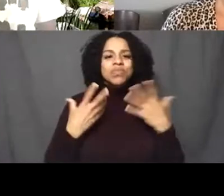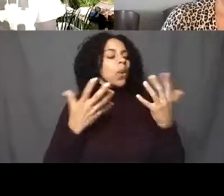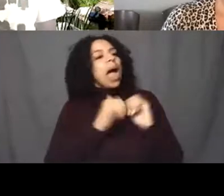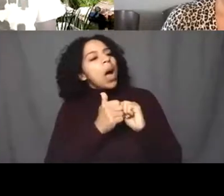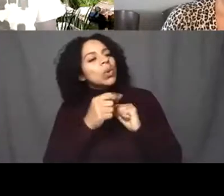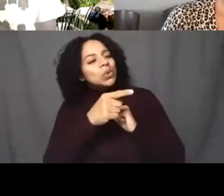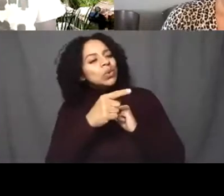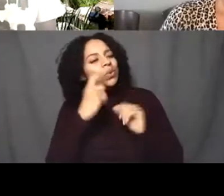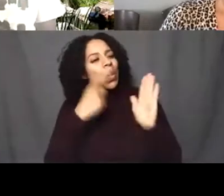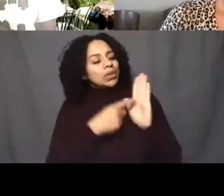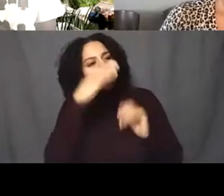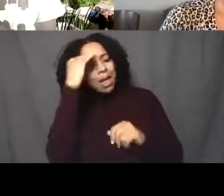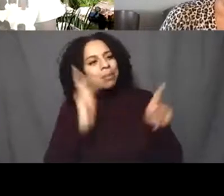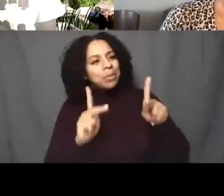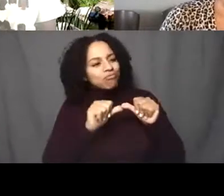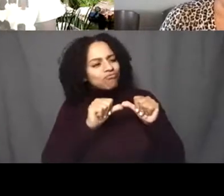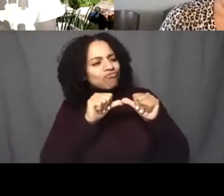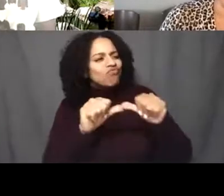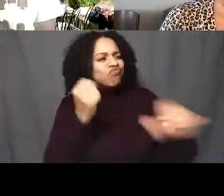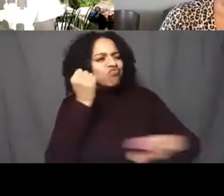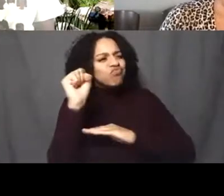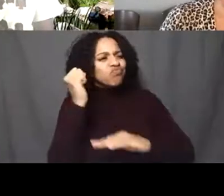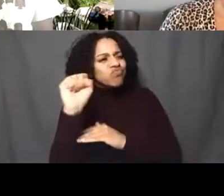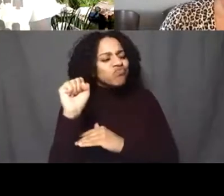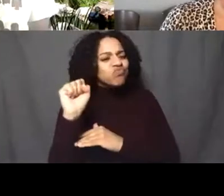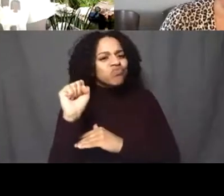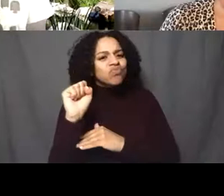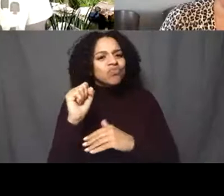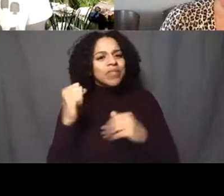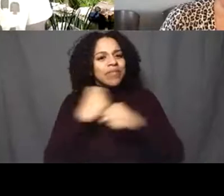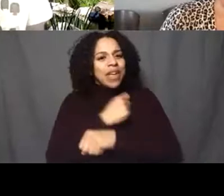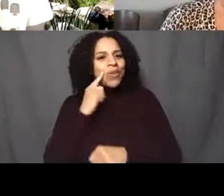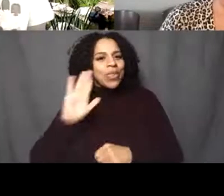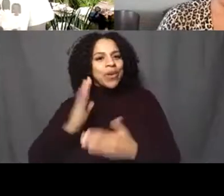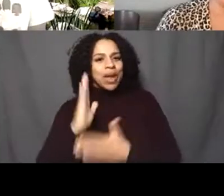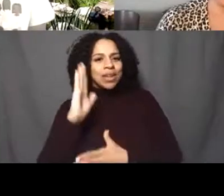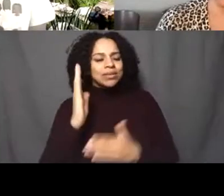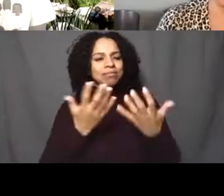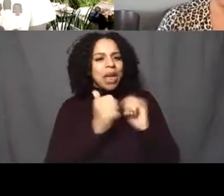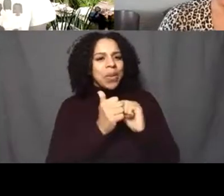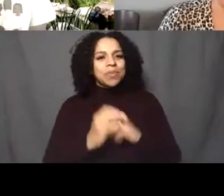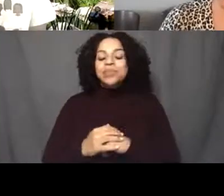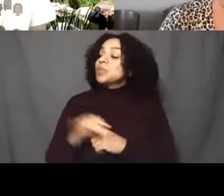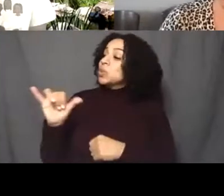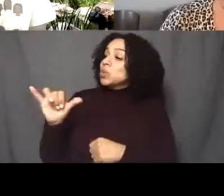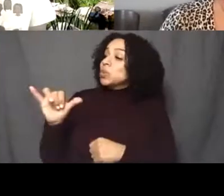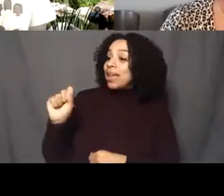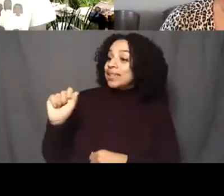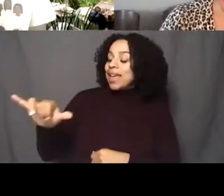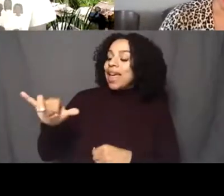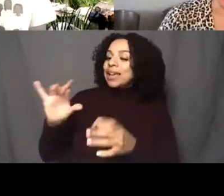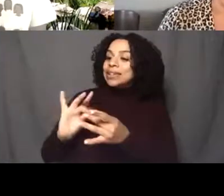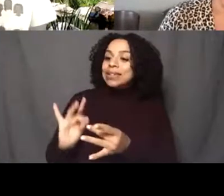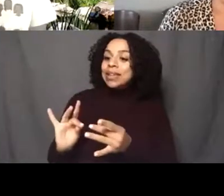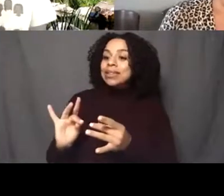today? Yeah, I also say in that essay, there's something about people, no one values freedom more than those who have never had